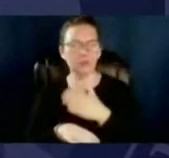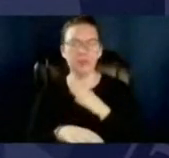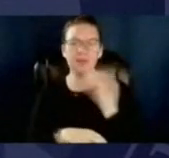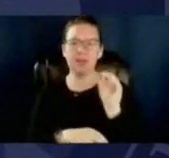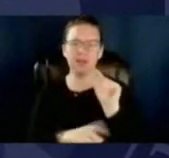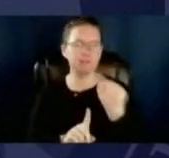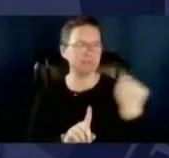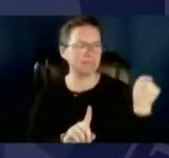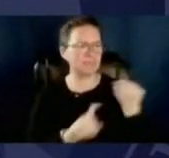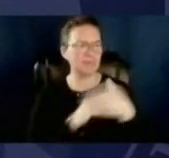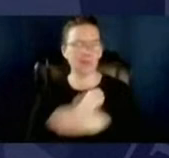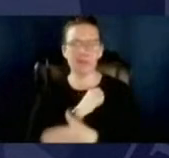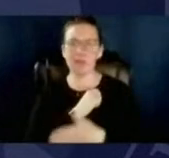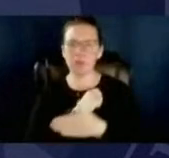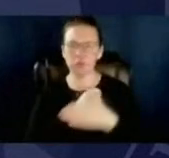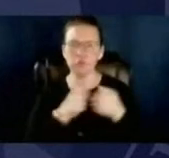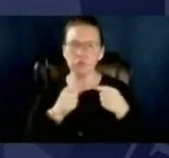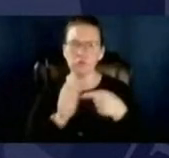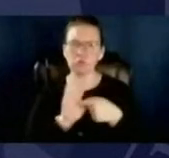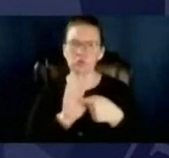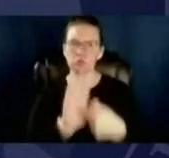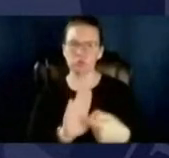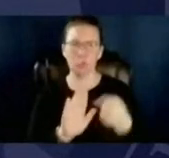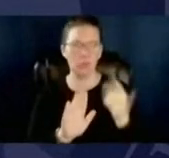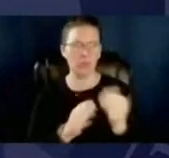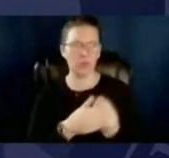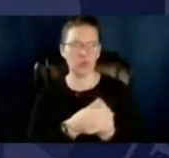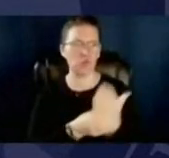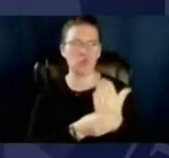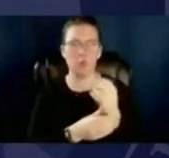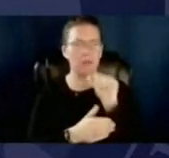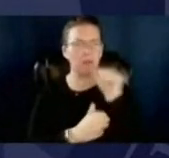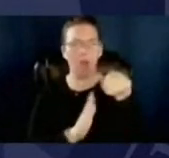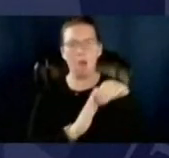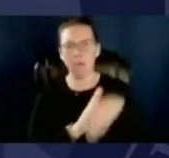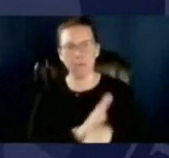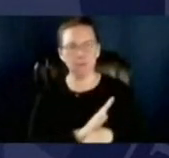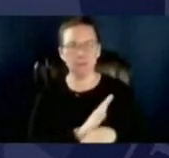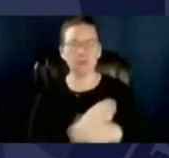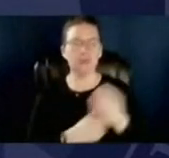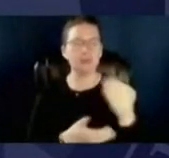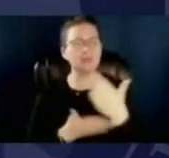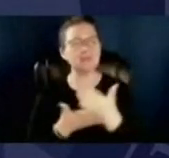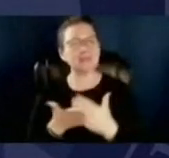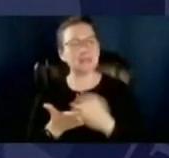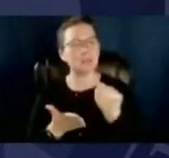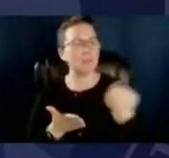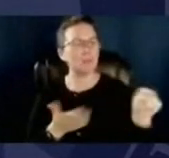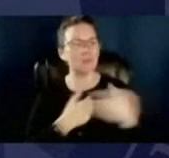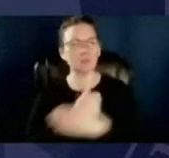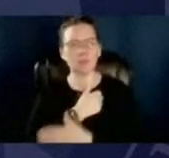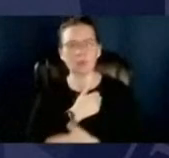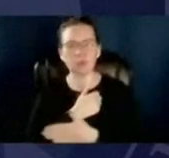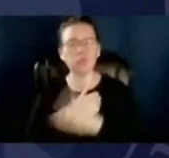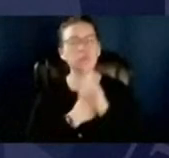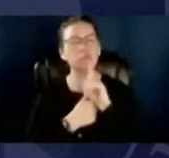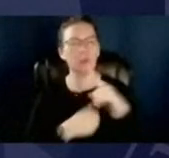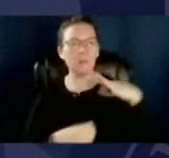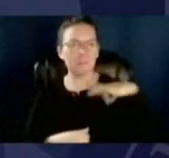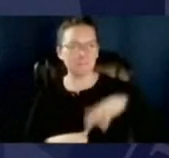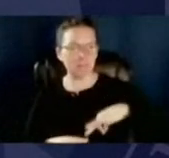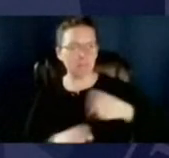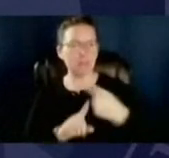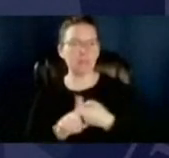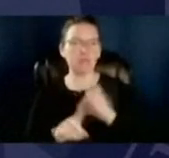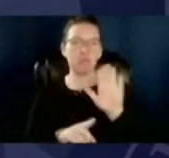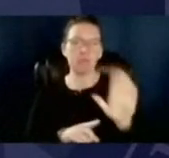to show resilient growth. Some of them are benefiting from improvement in their terms of